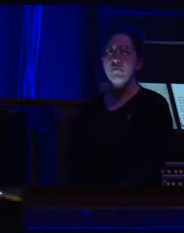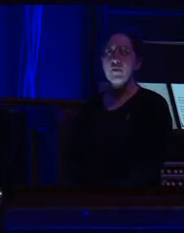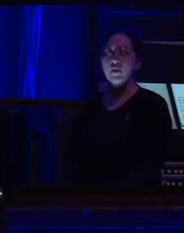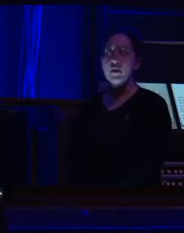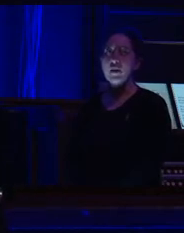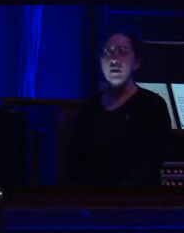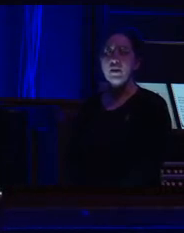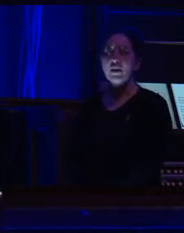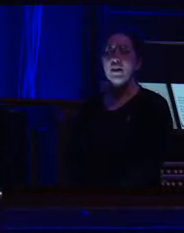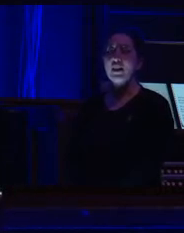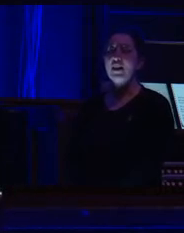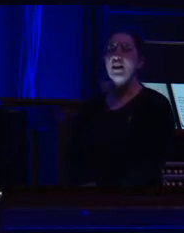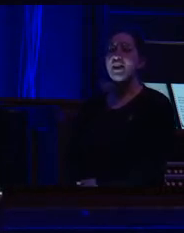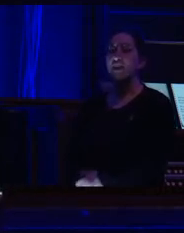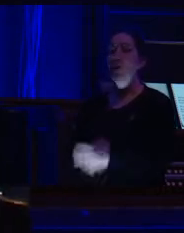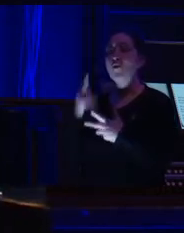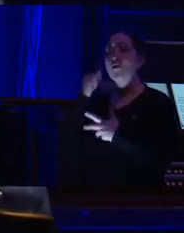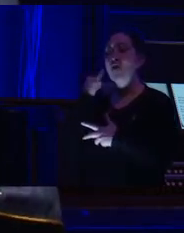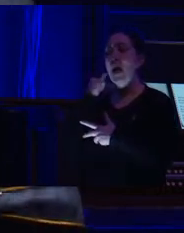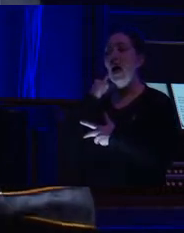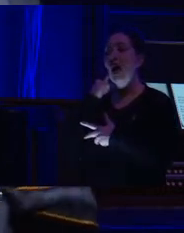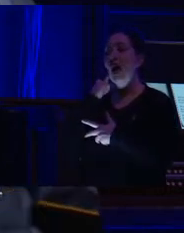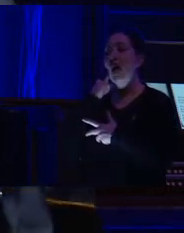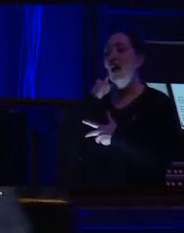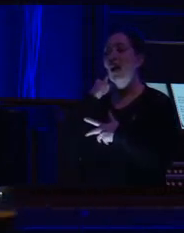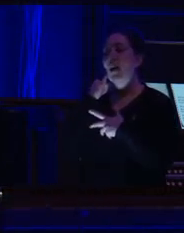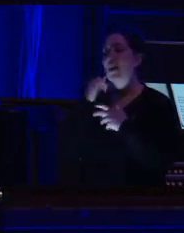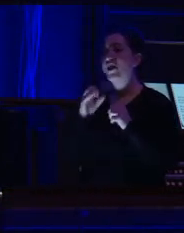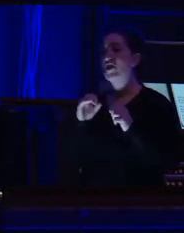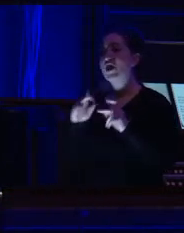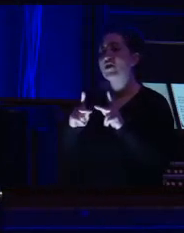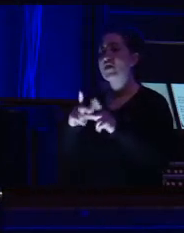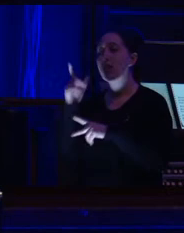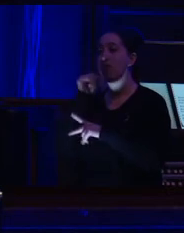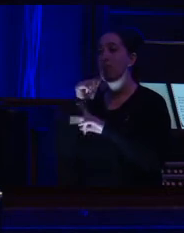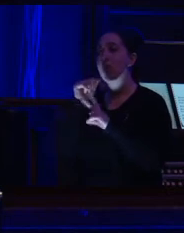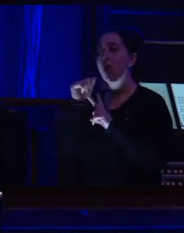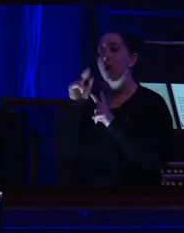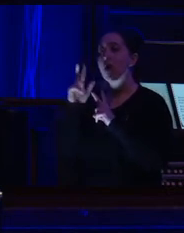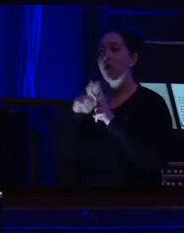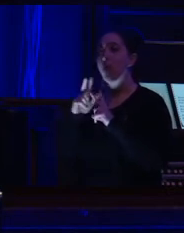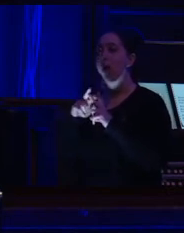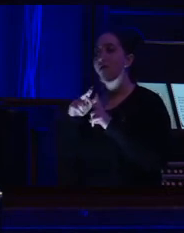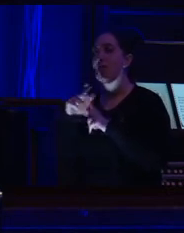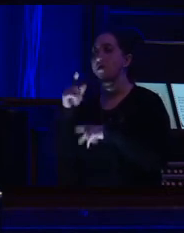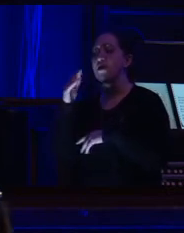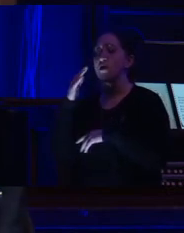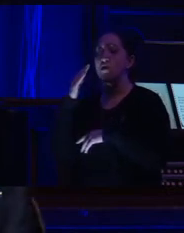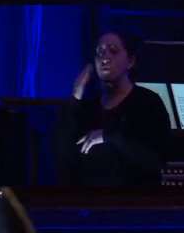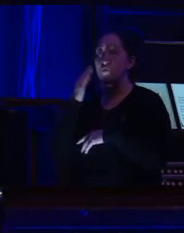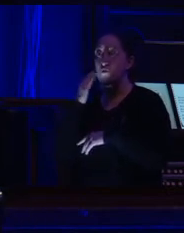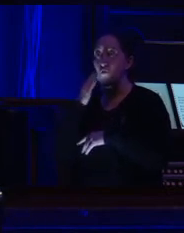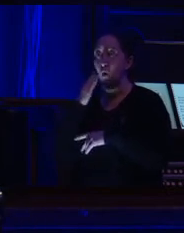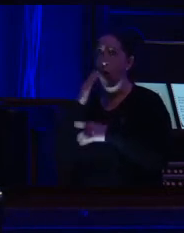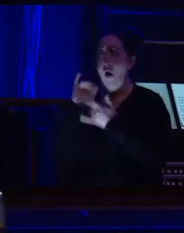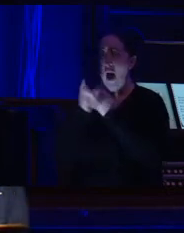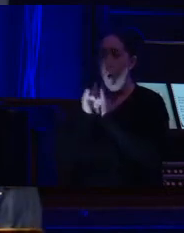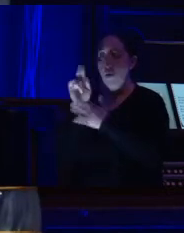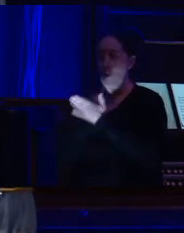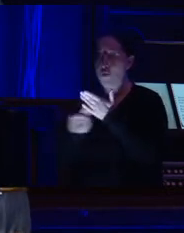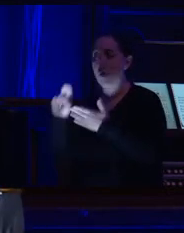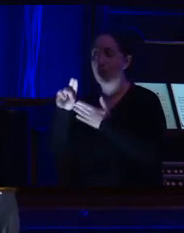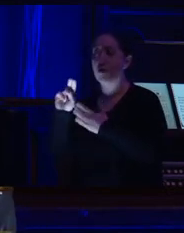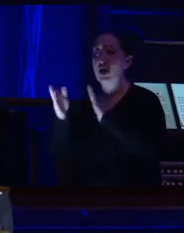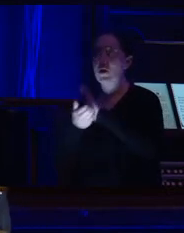Now, you've had a chance to hear from my partner in academic leadership. Those of you who know how universities